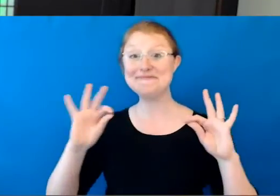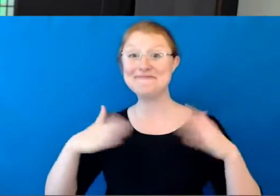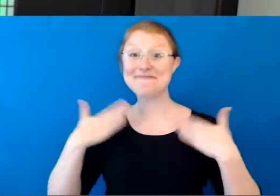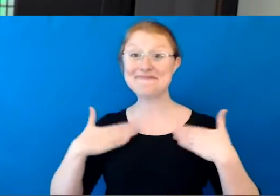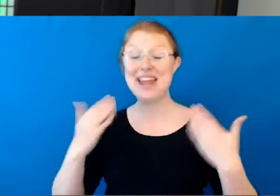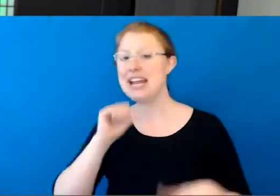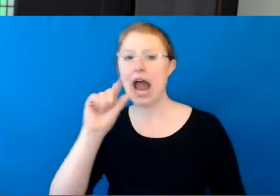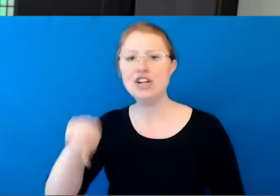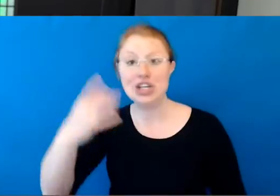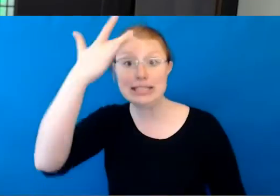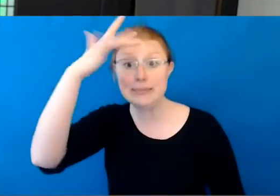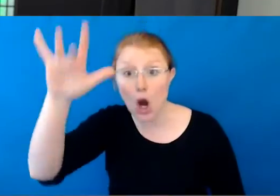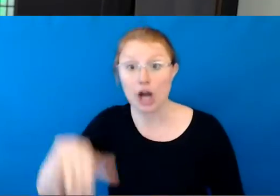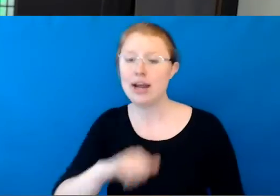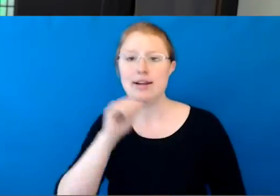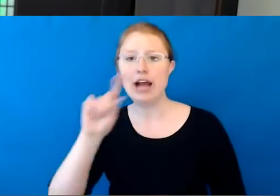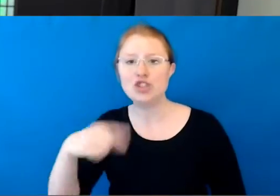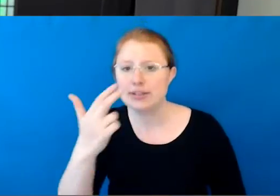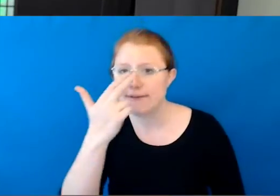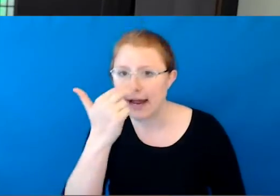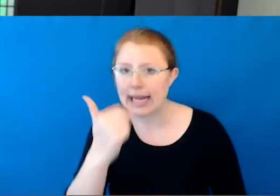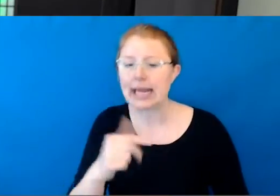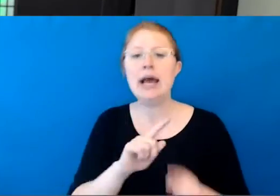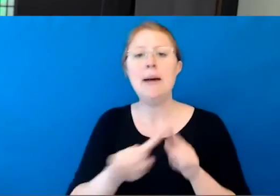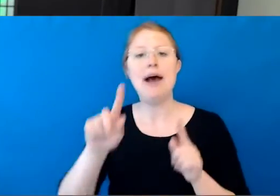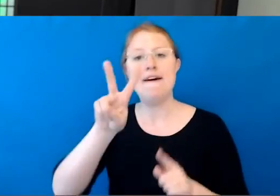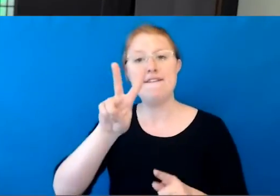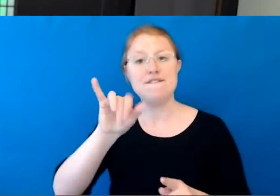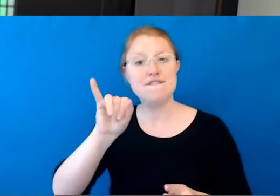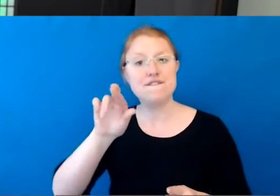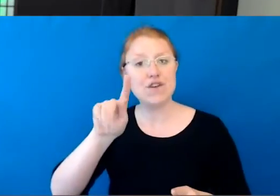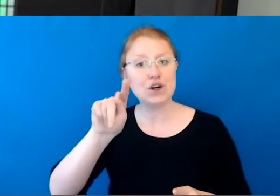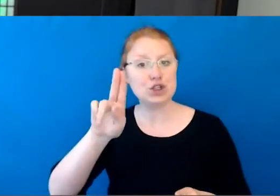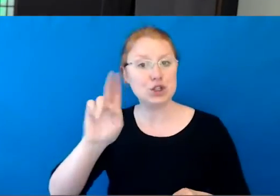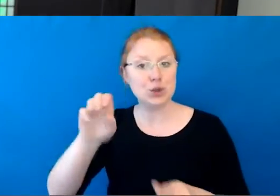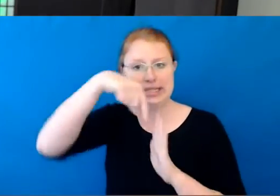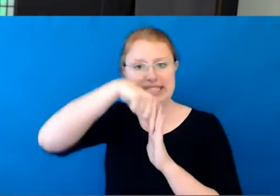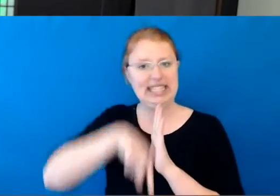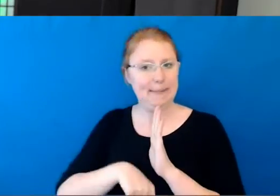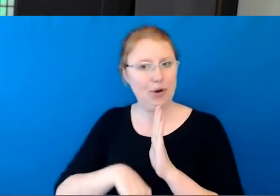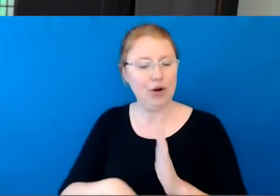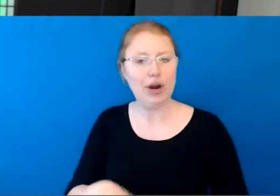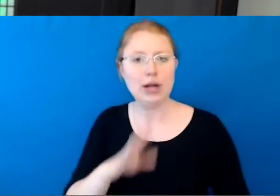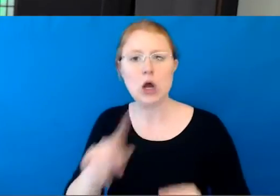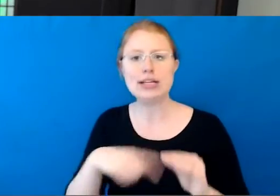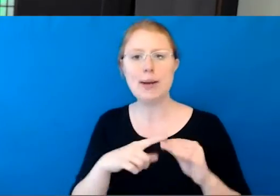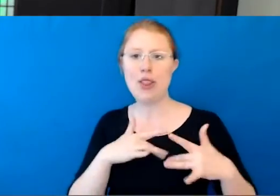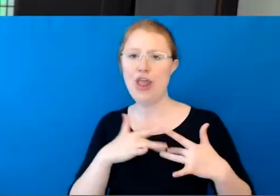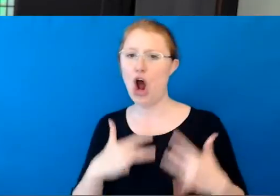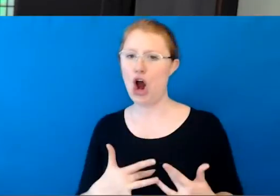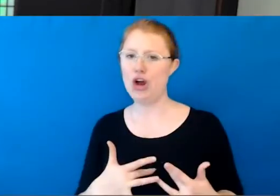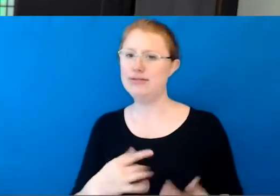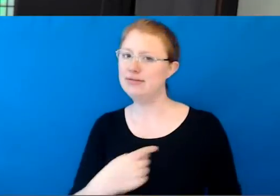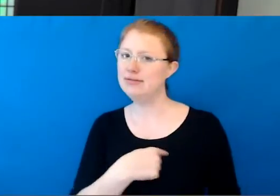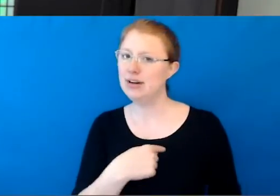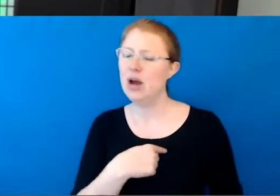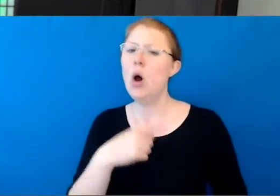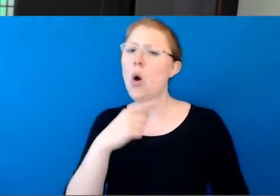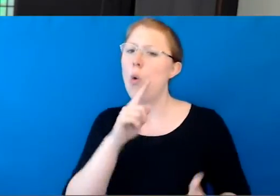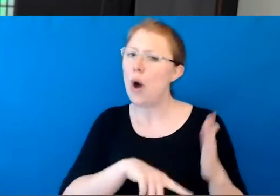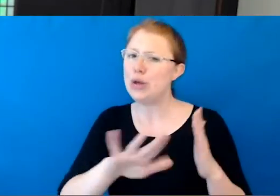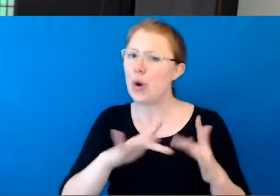but virtue runs deeper because virtue speaks to a heart state, the state of a heart. And so a virtuous woman in